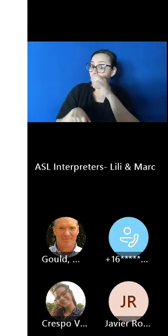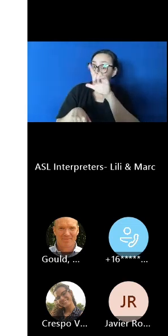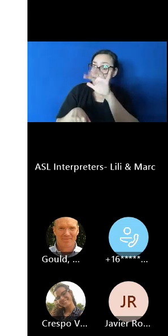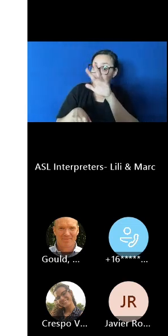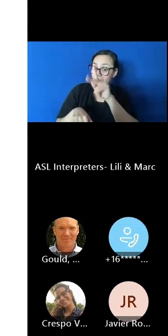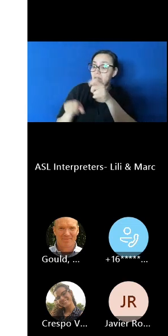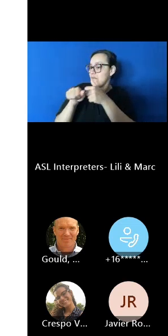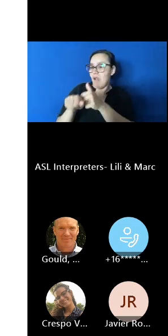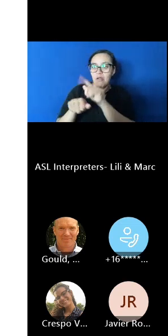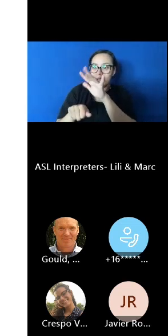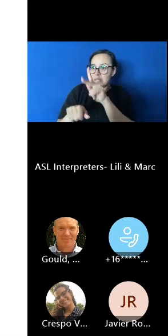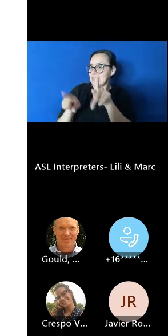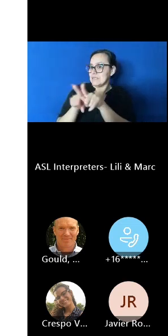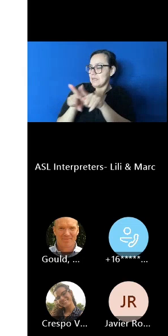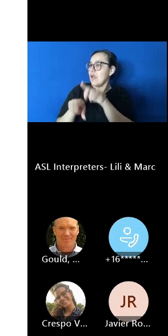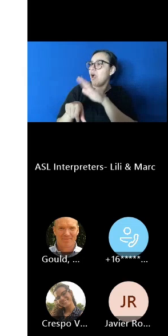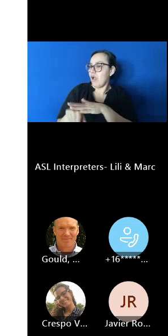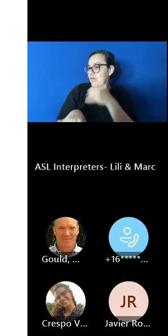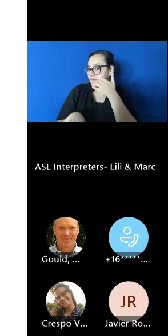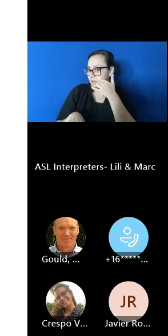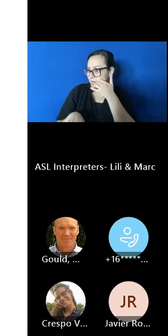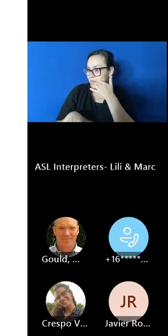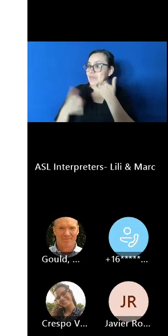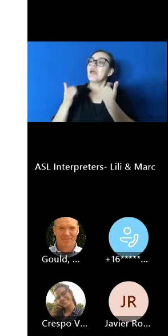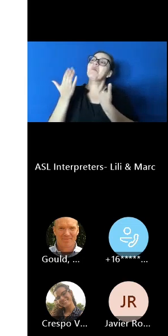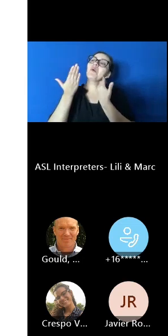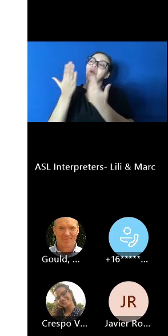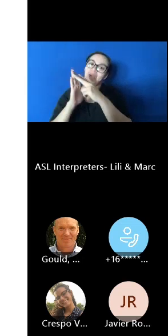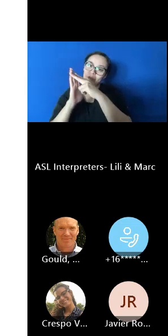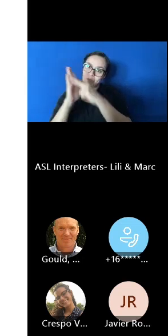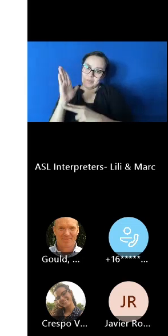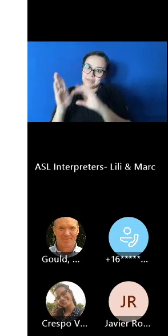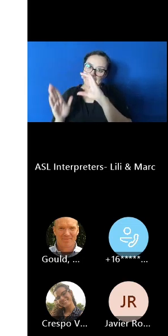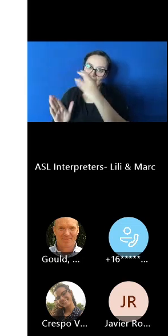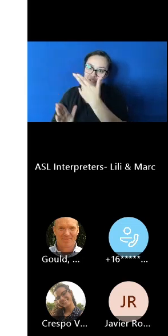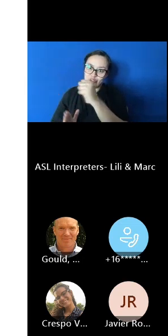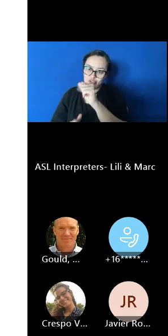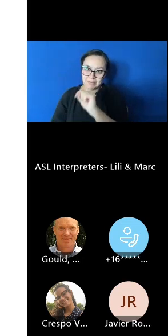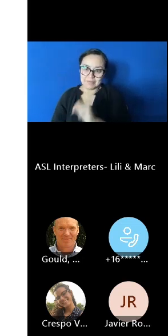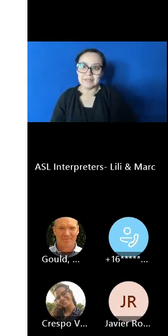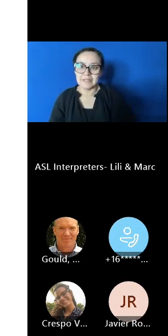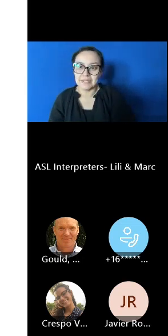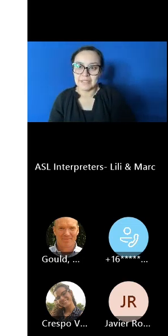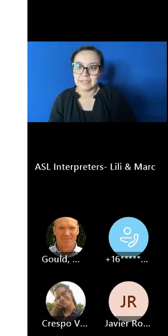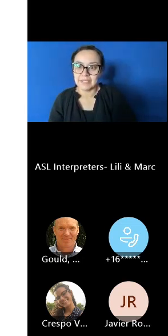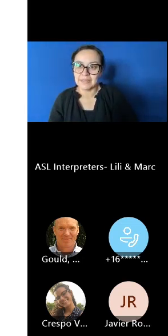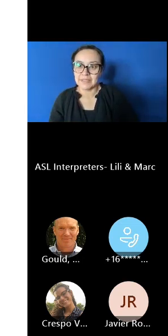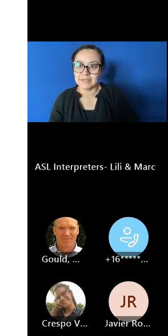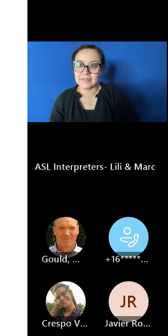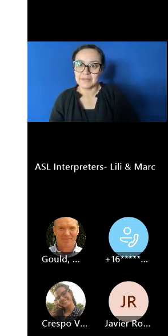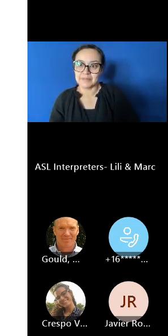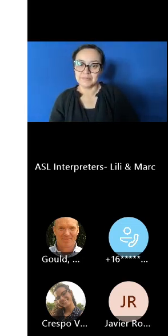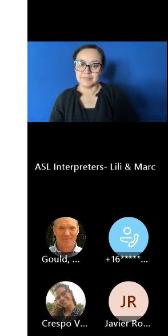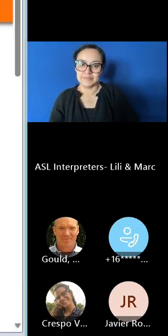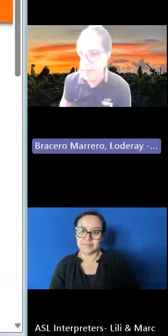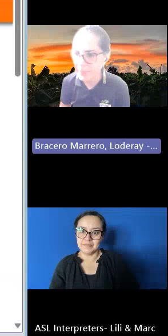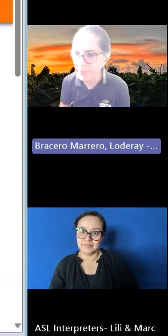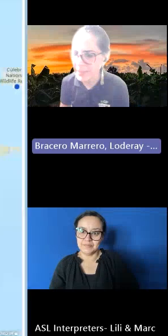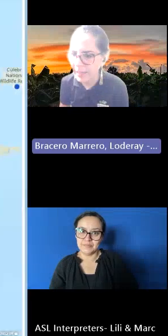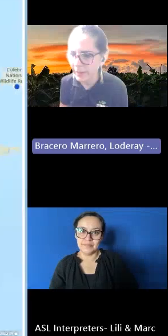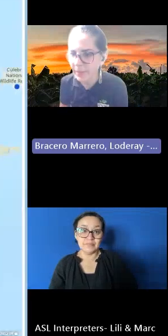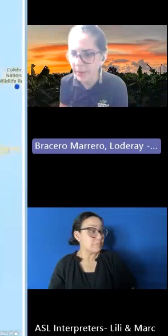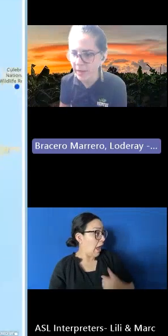phone from which you can access this information from a mobile phone. Let me change to the